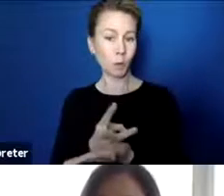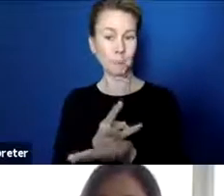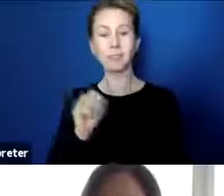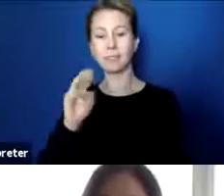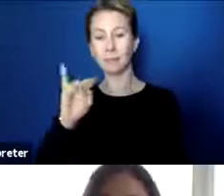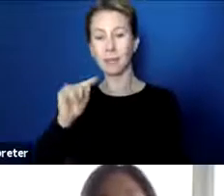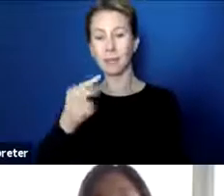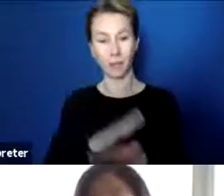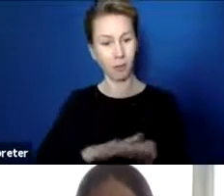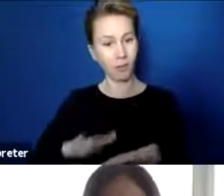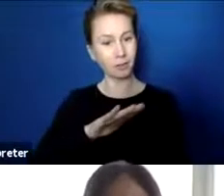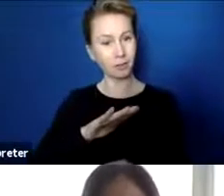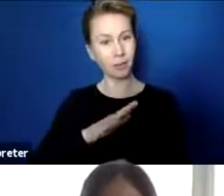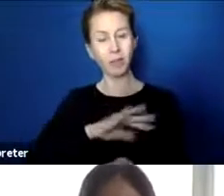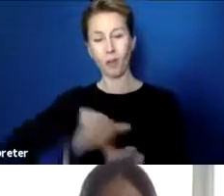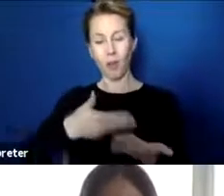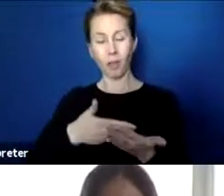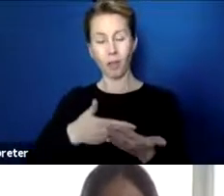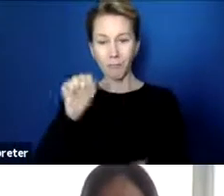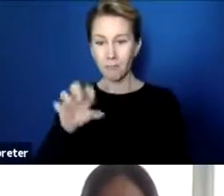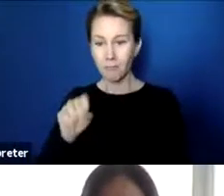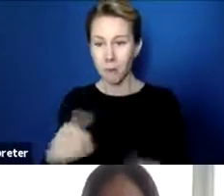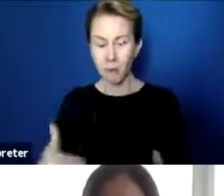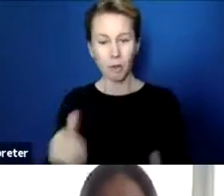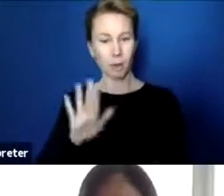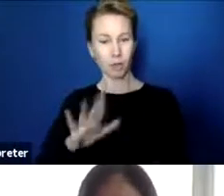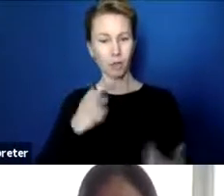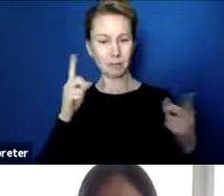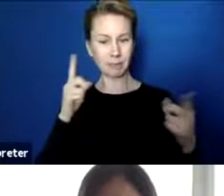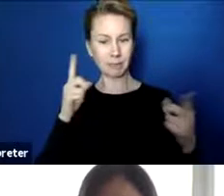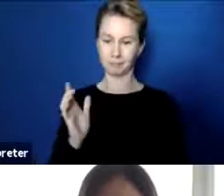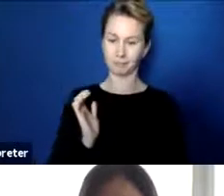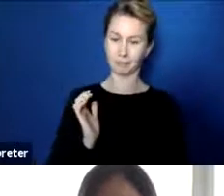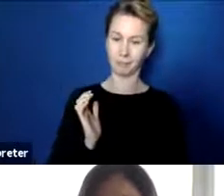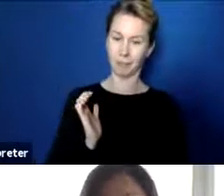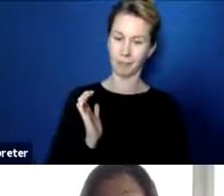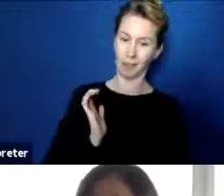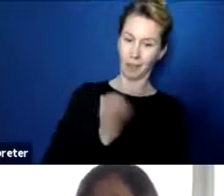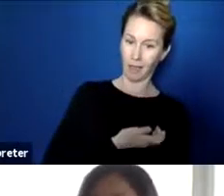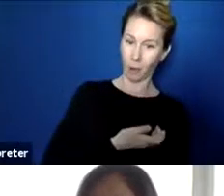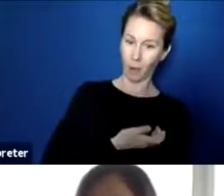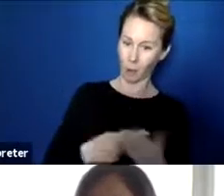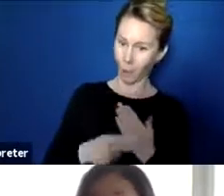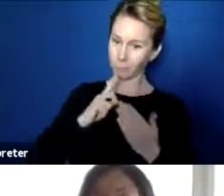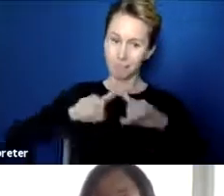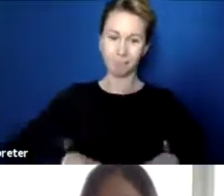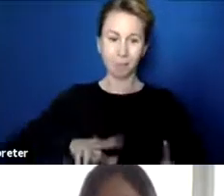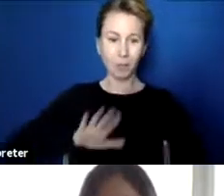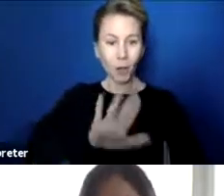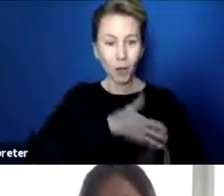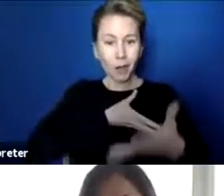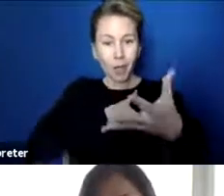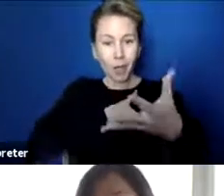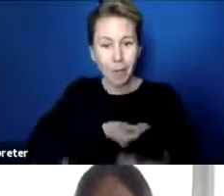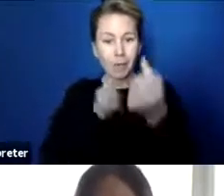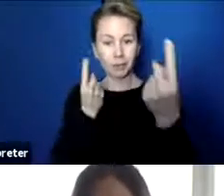to media. Shauna received her bachelor's degree in political science from Santa Clara University and her master's degree